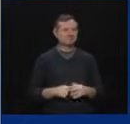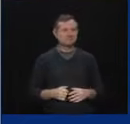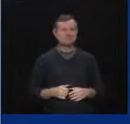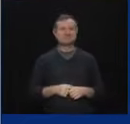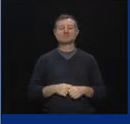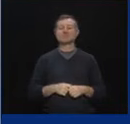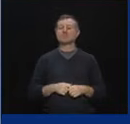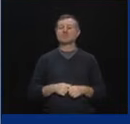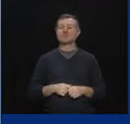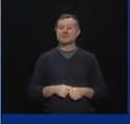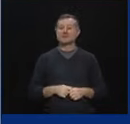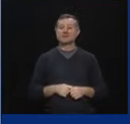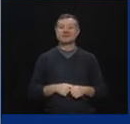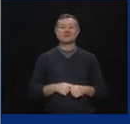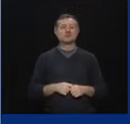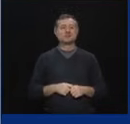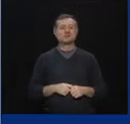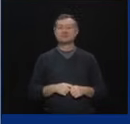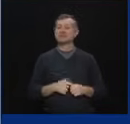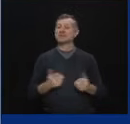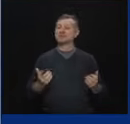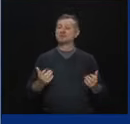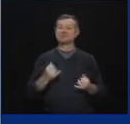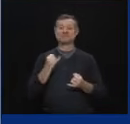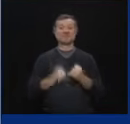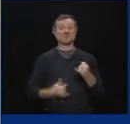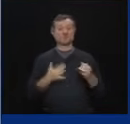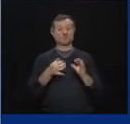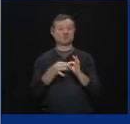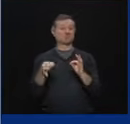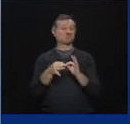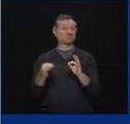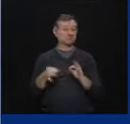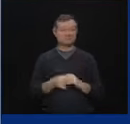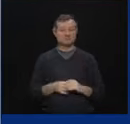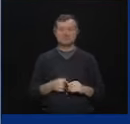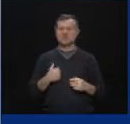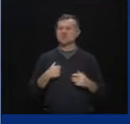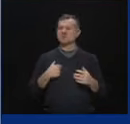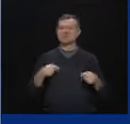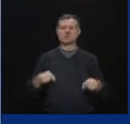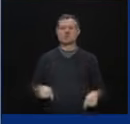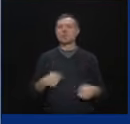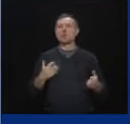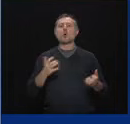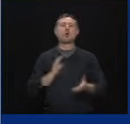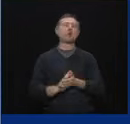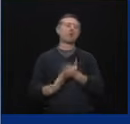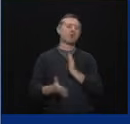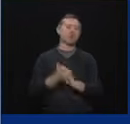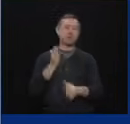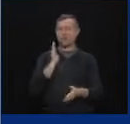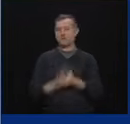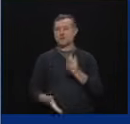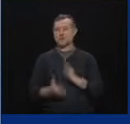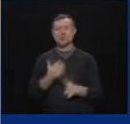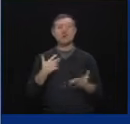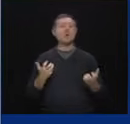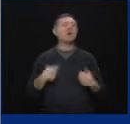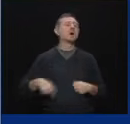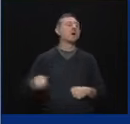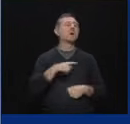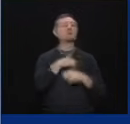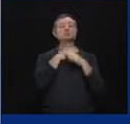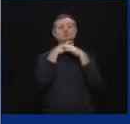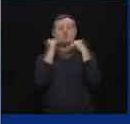And here's the final message. We all want this to be over. Everybody's tired of it. It's been a long, long,